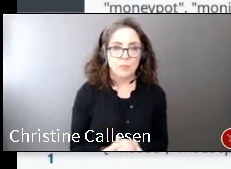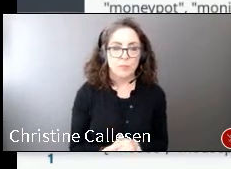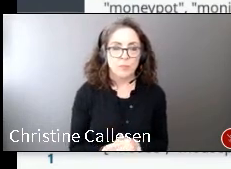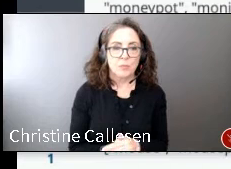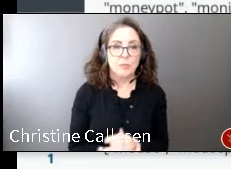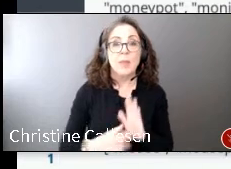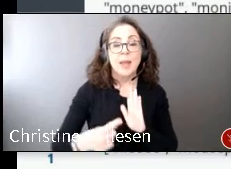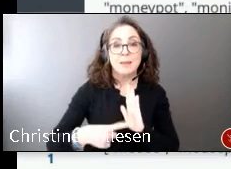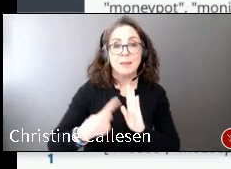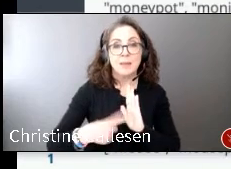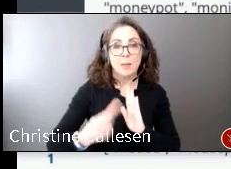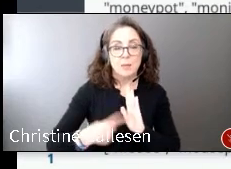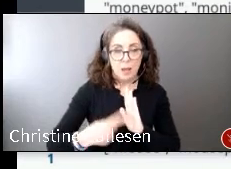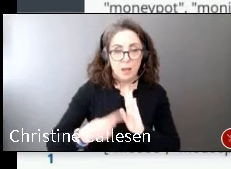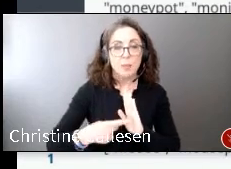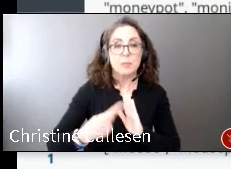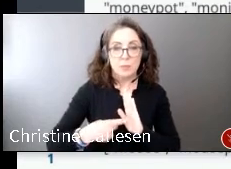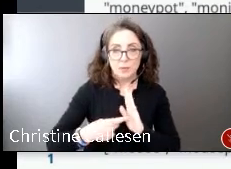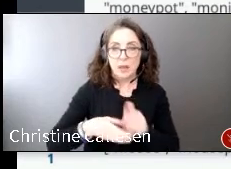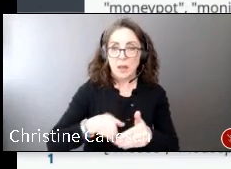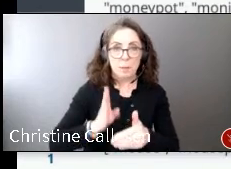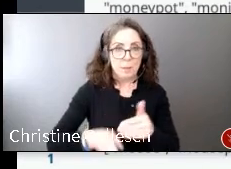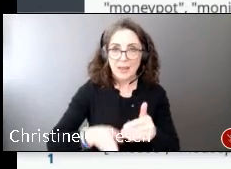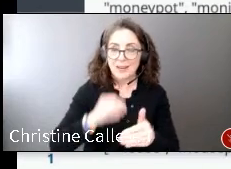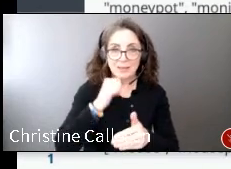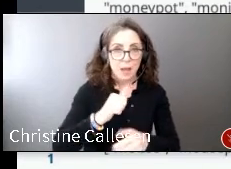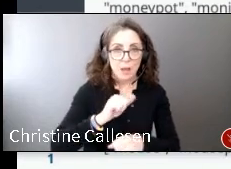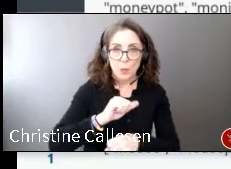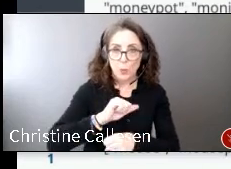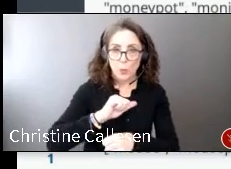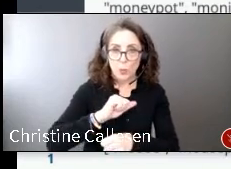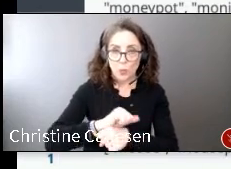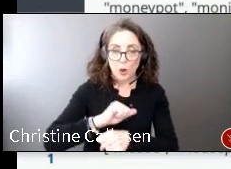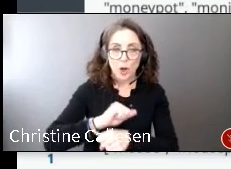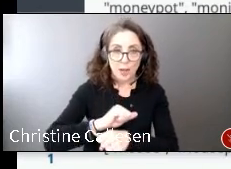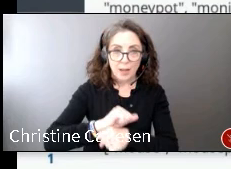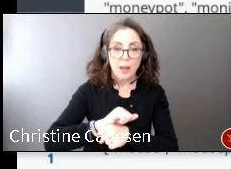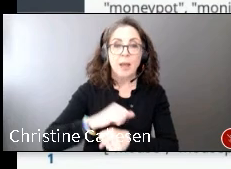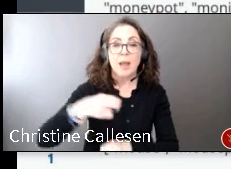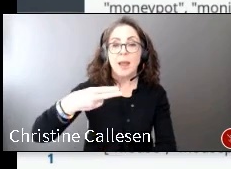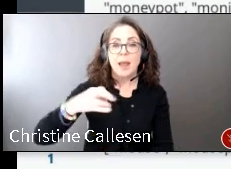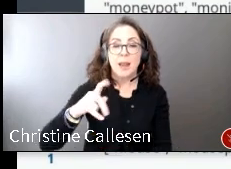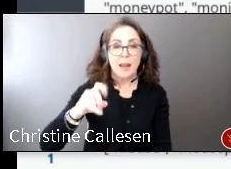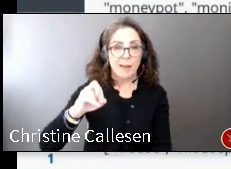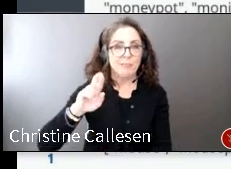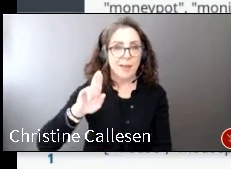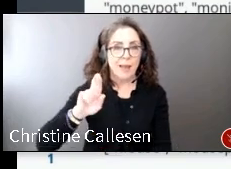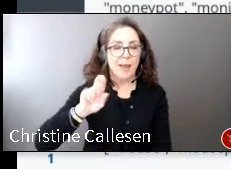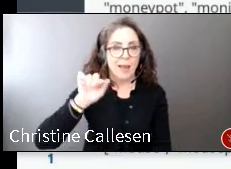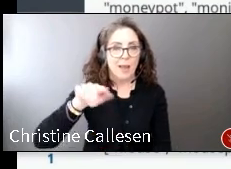Sometimes the autocomplete is not working. In HackerRank, it's a little bit hacky here, but